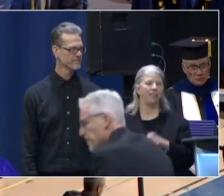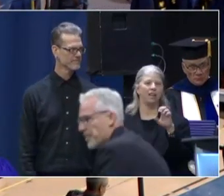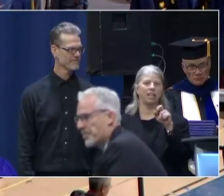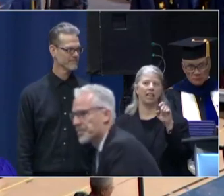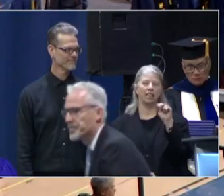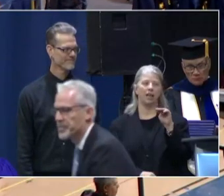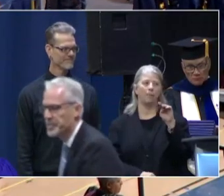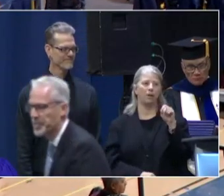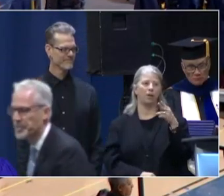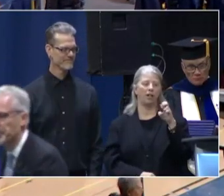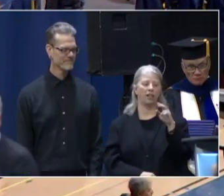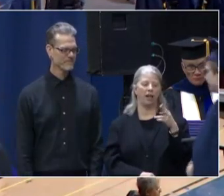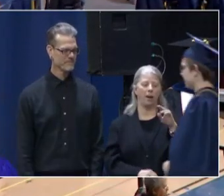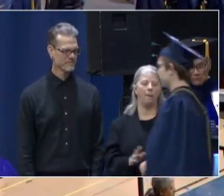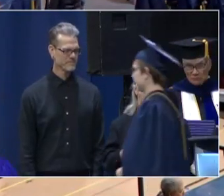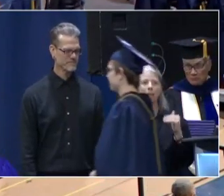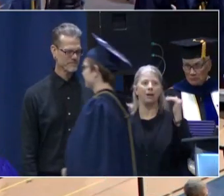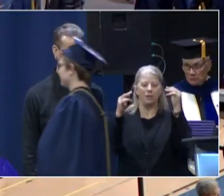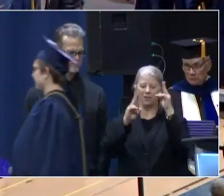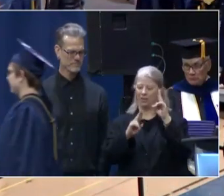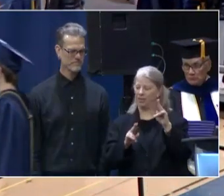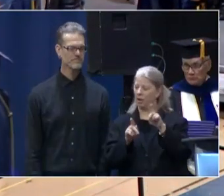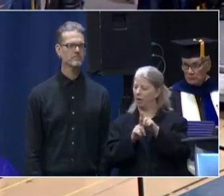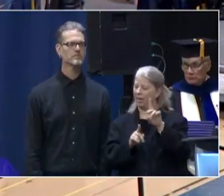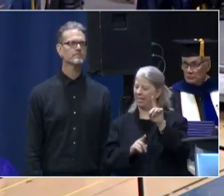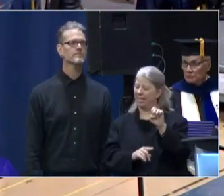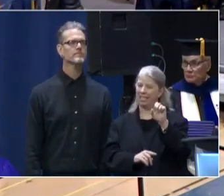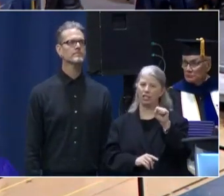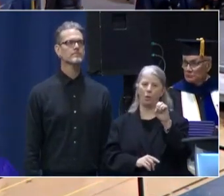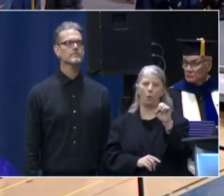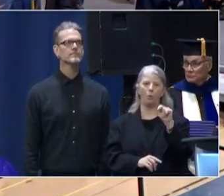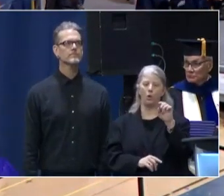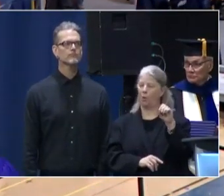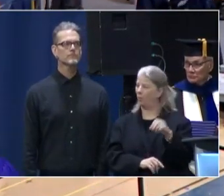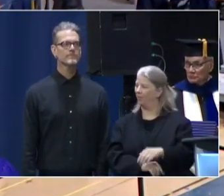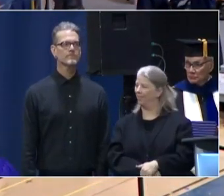Kayla McCullough, magna cum laude, and DeSoto.